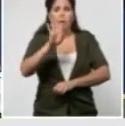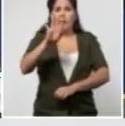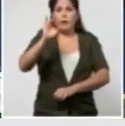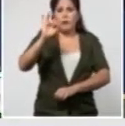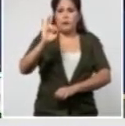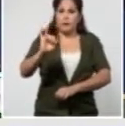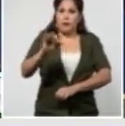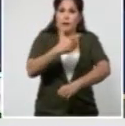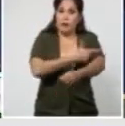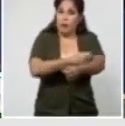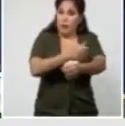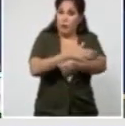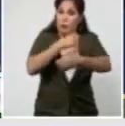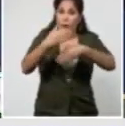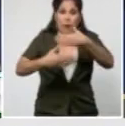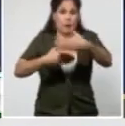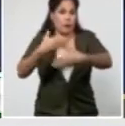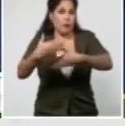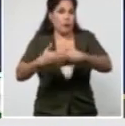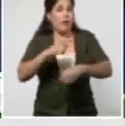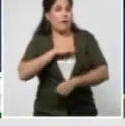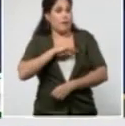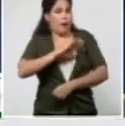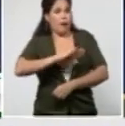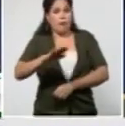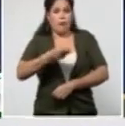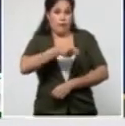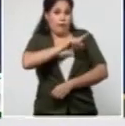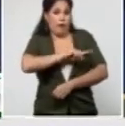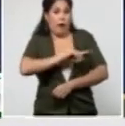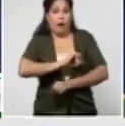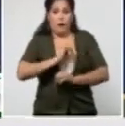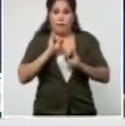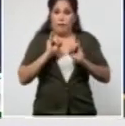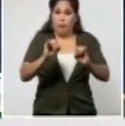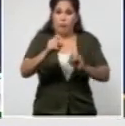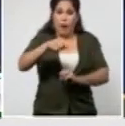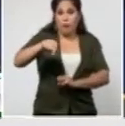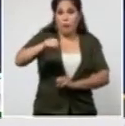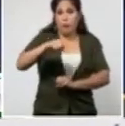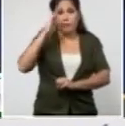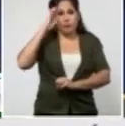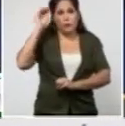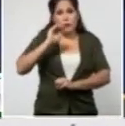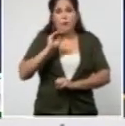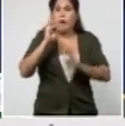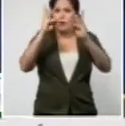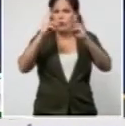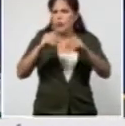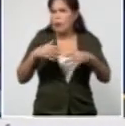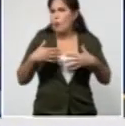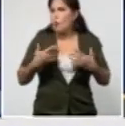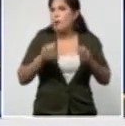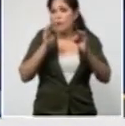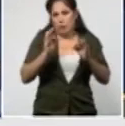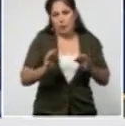47. And as I said earlier, 4 people tested positive